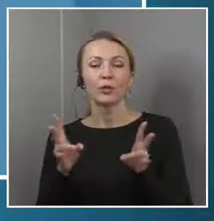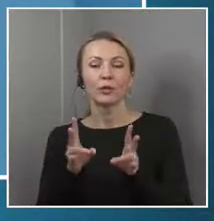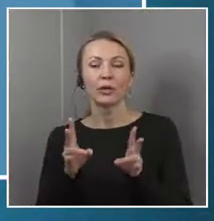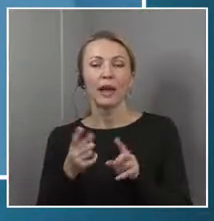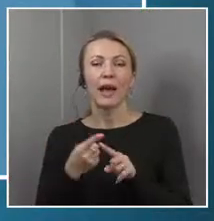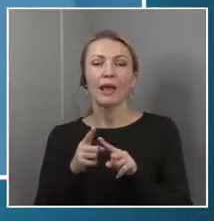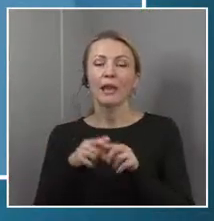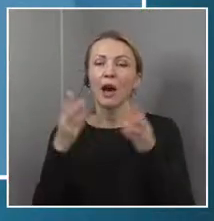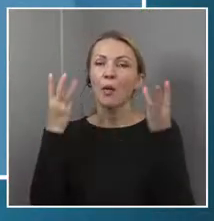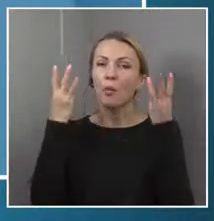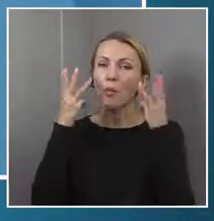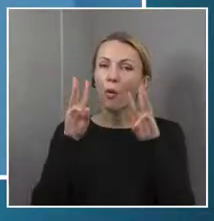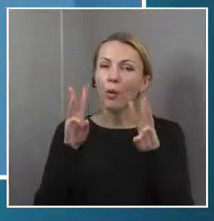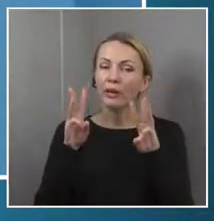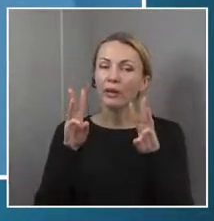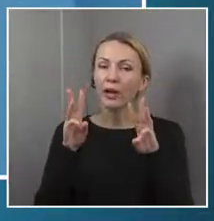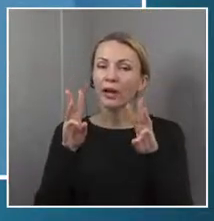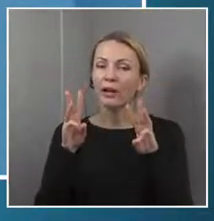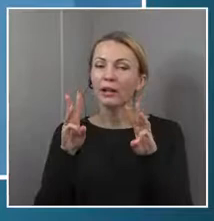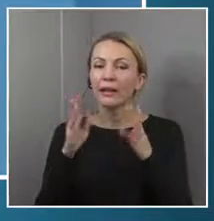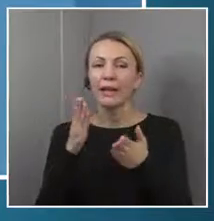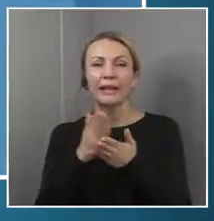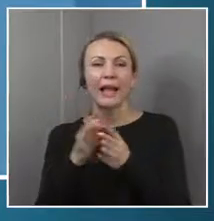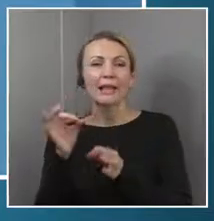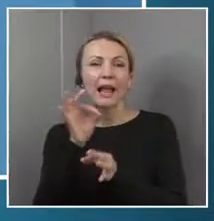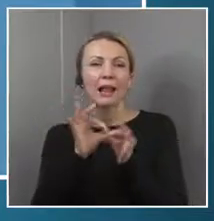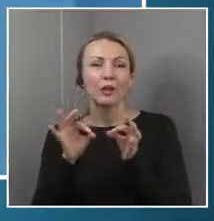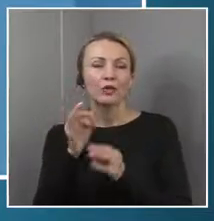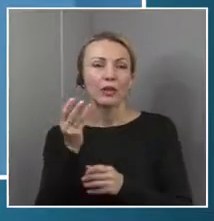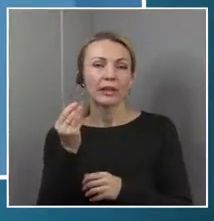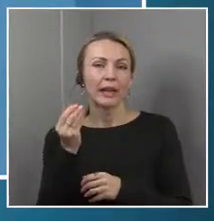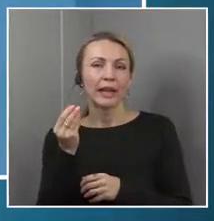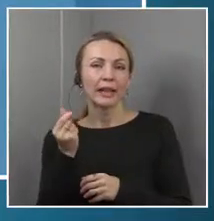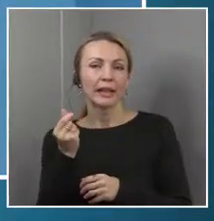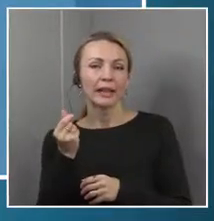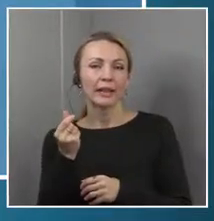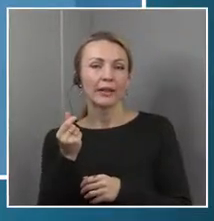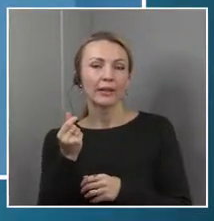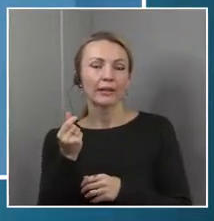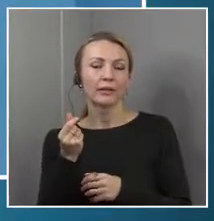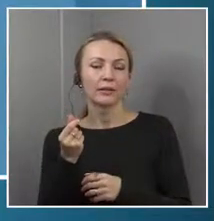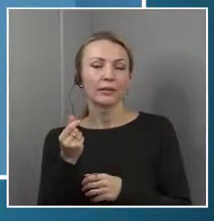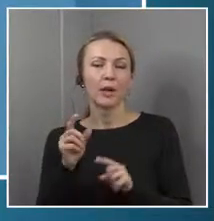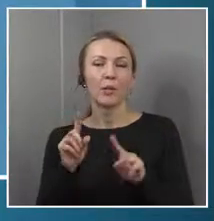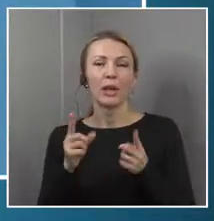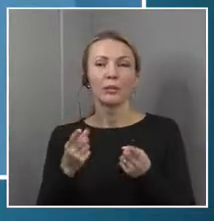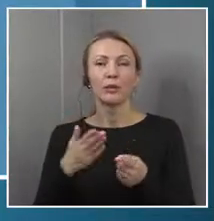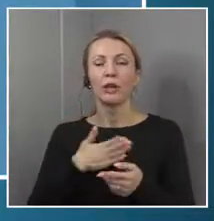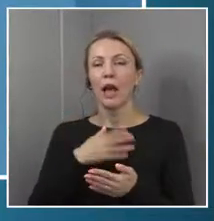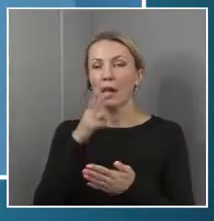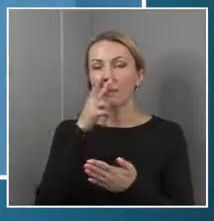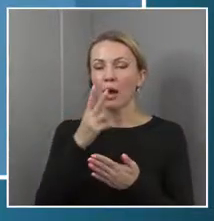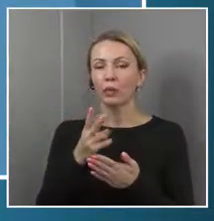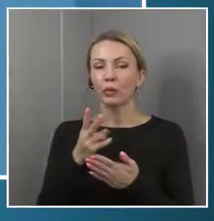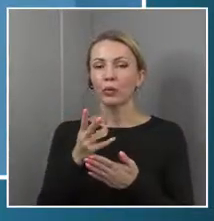What's their reasoning? Is it fashionable? Is it trending? They have some money to spare?